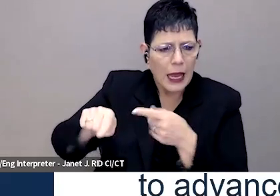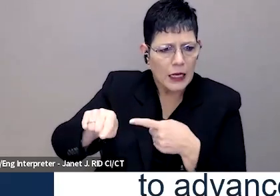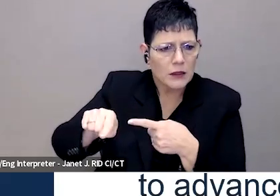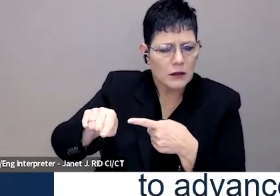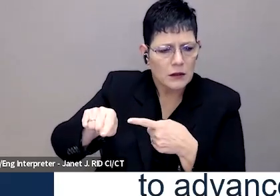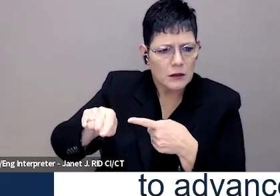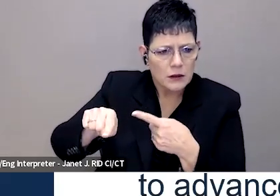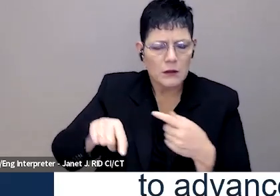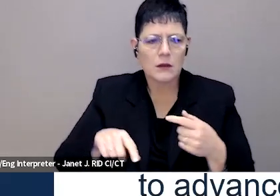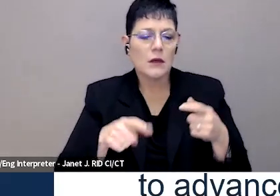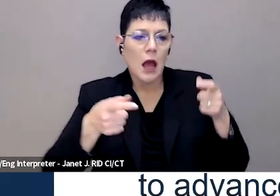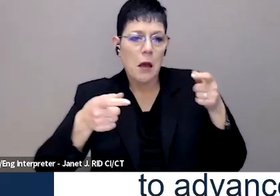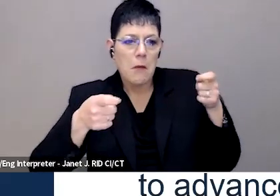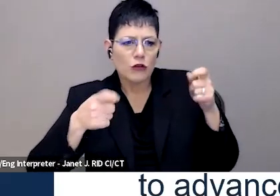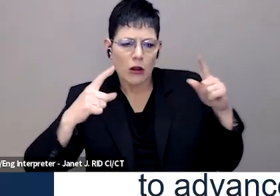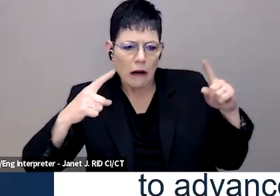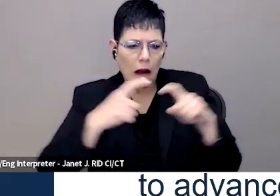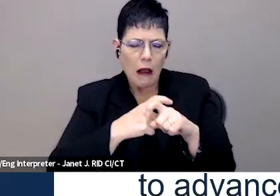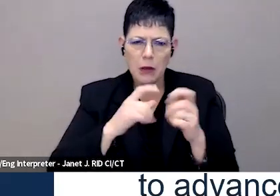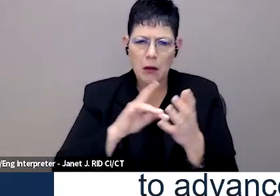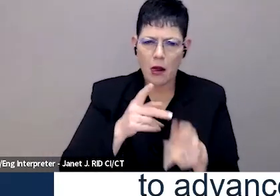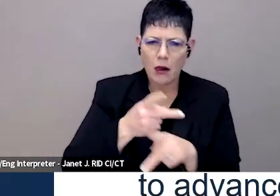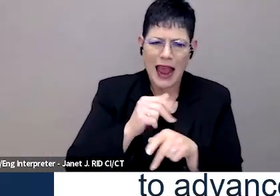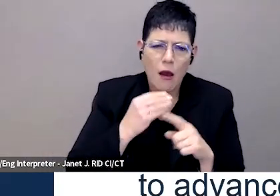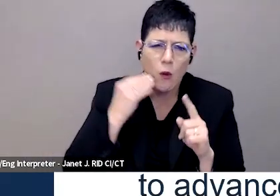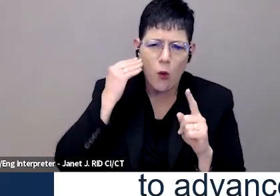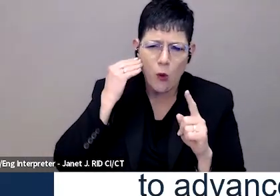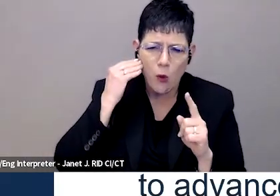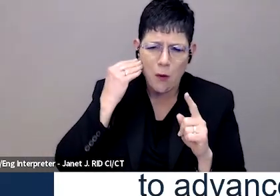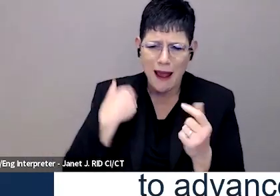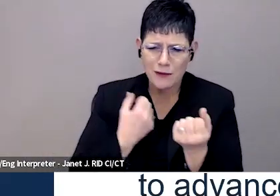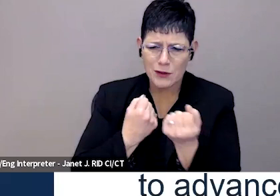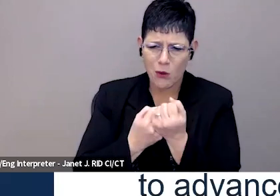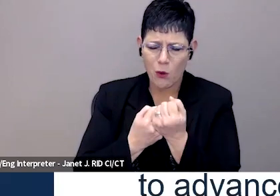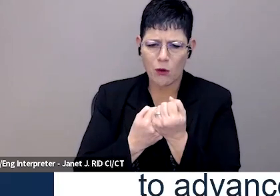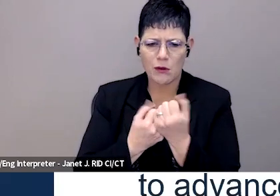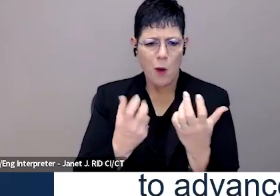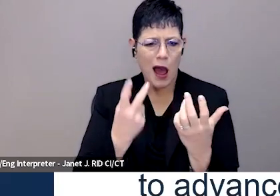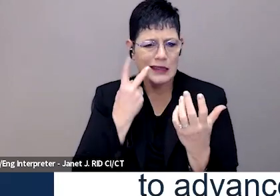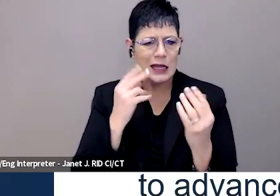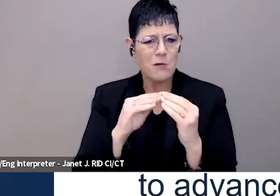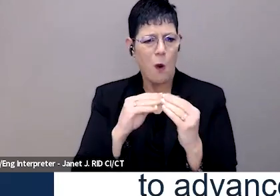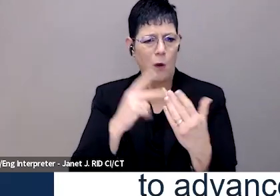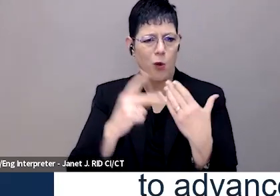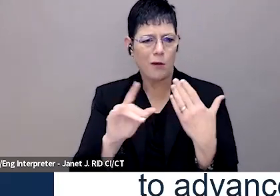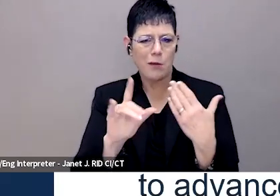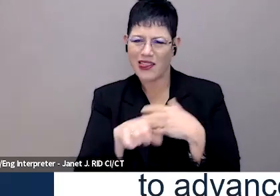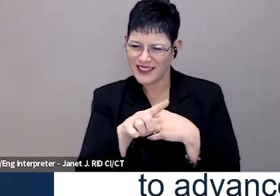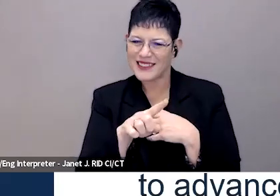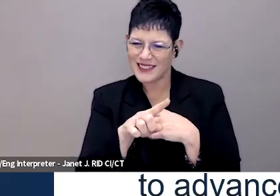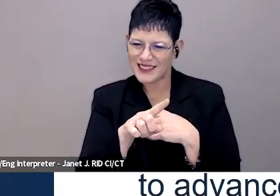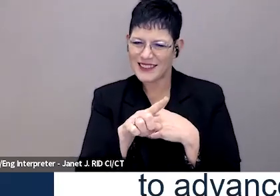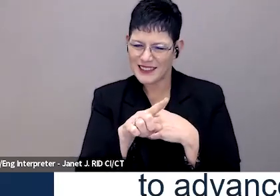families struggling to manage complex medical care at home. We want to see more innovations like this. We